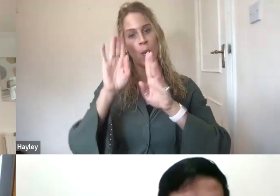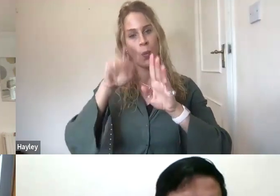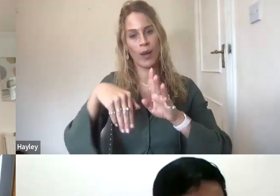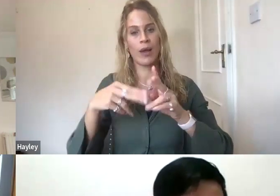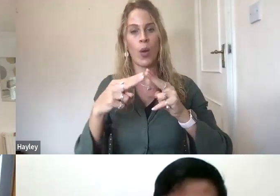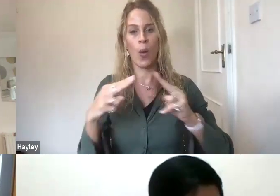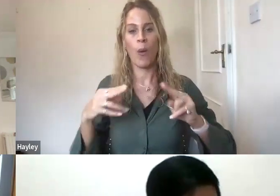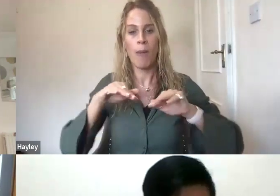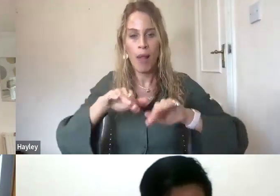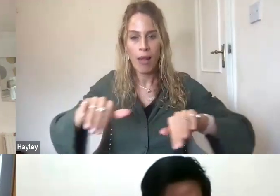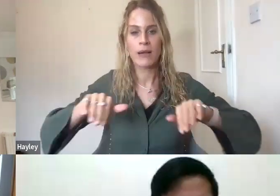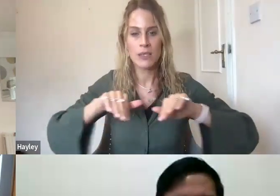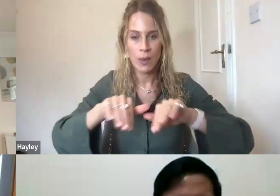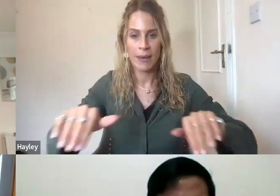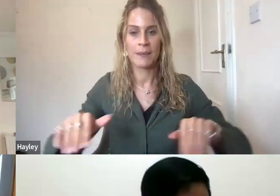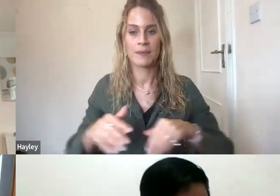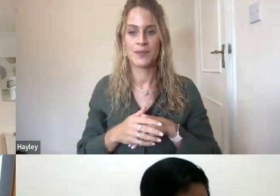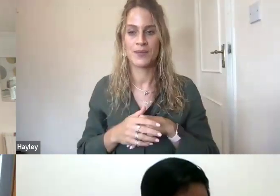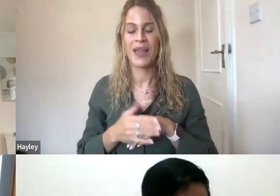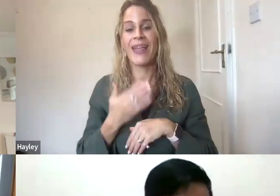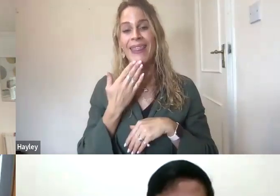Okay. Thank you. And that's